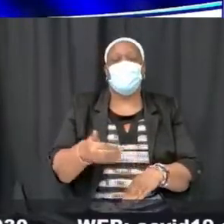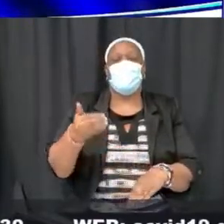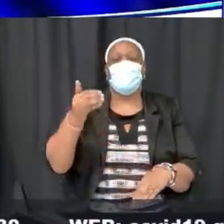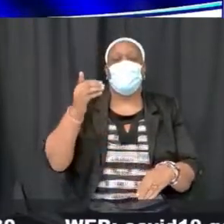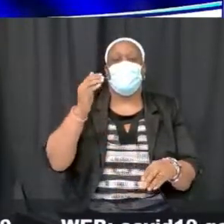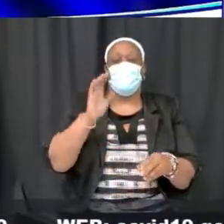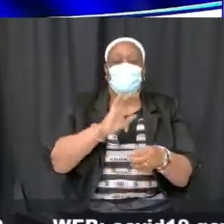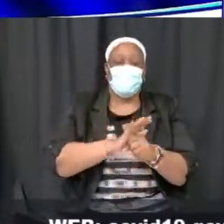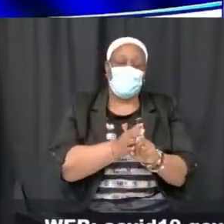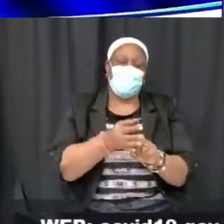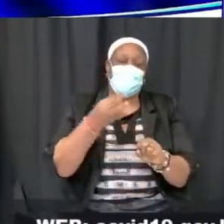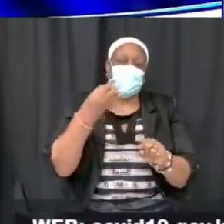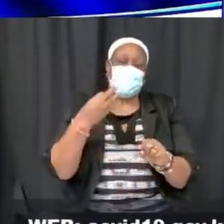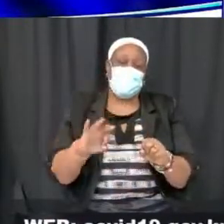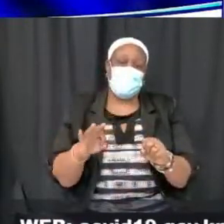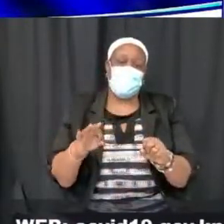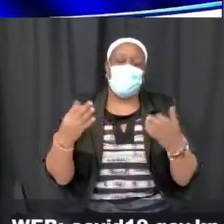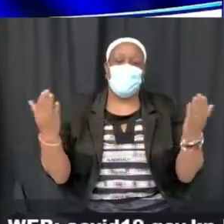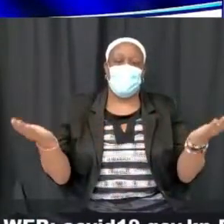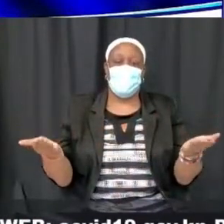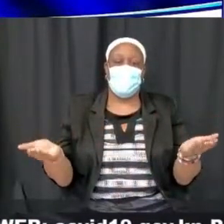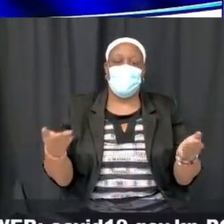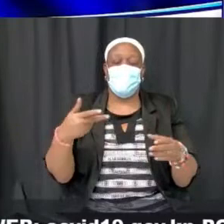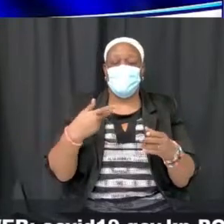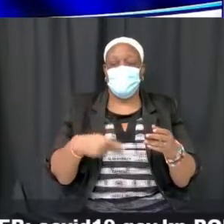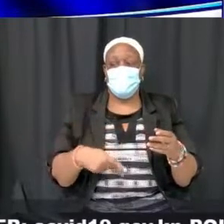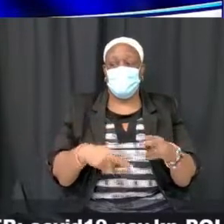country. Thank you.